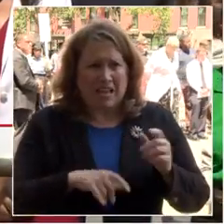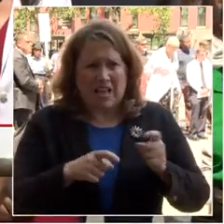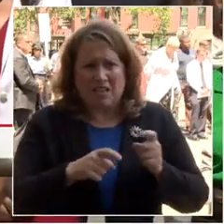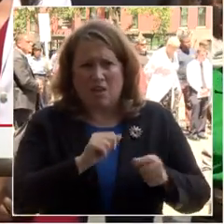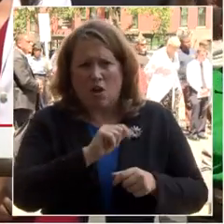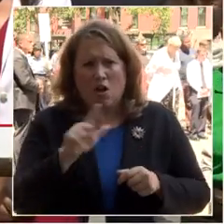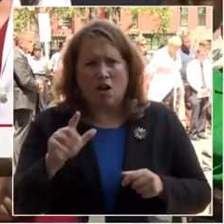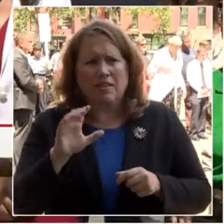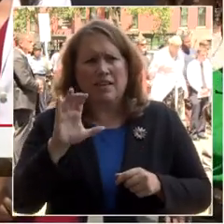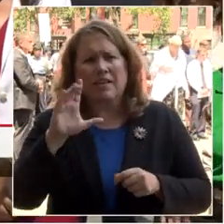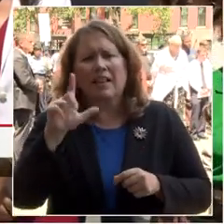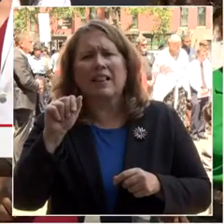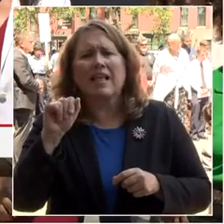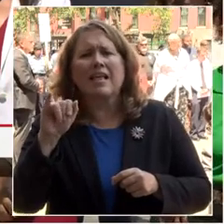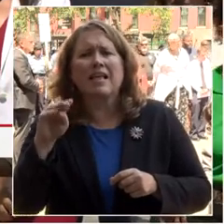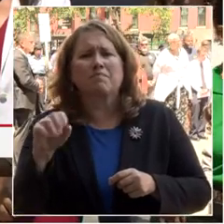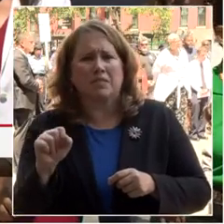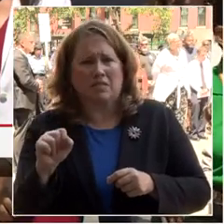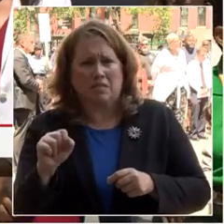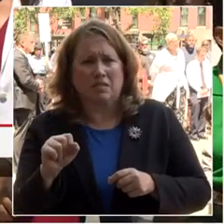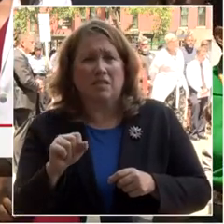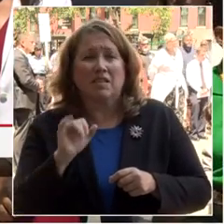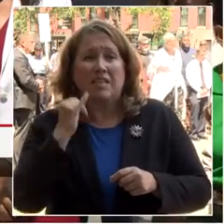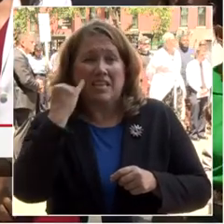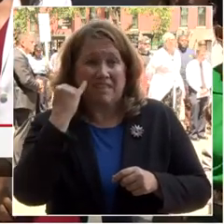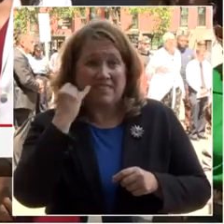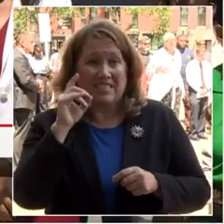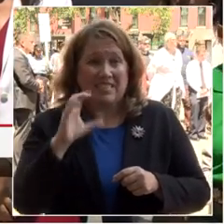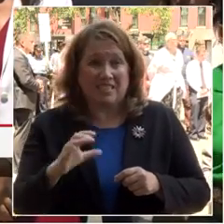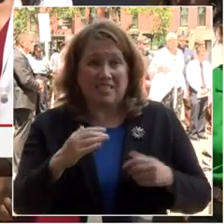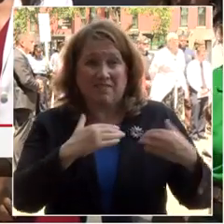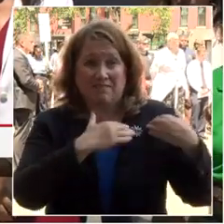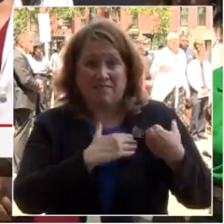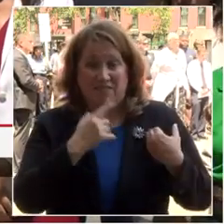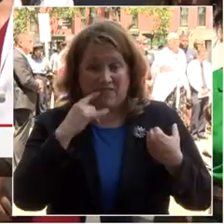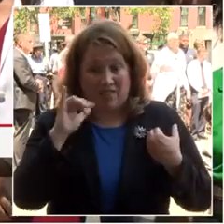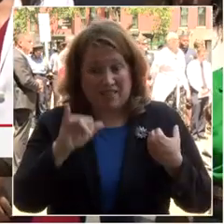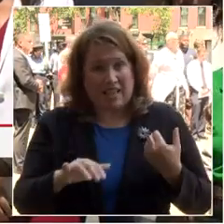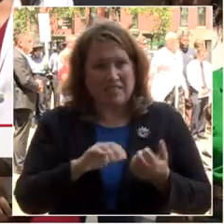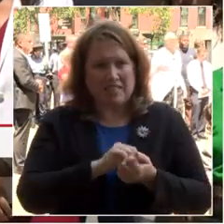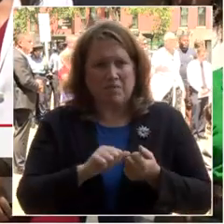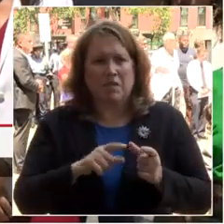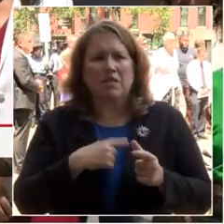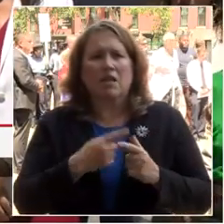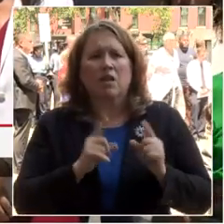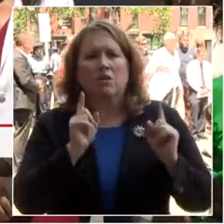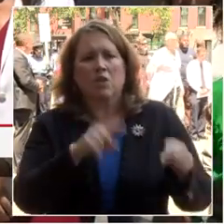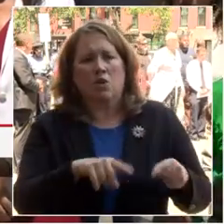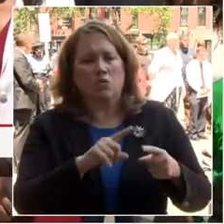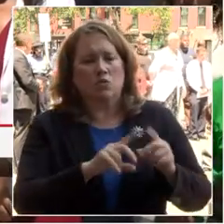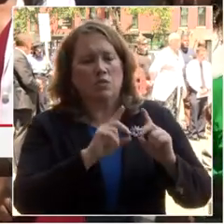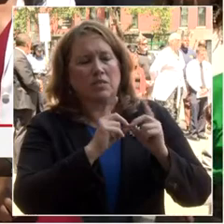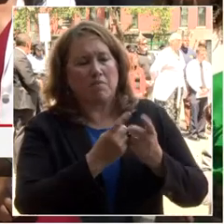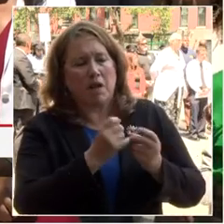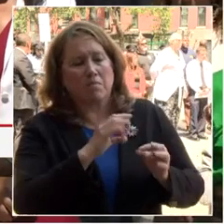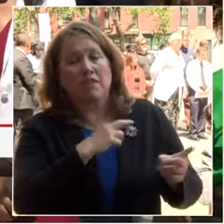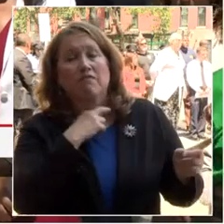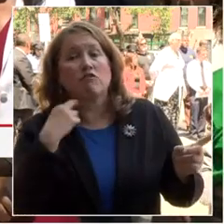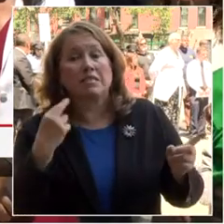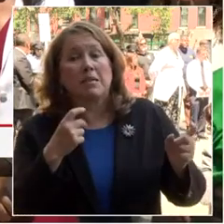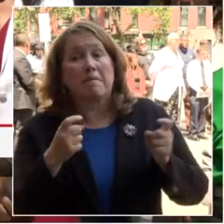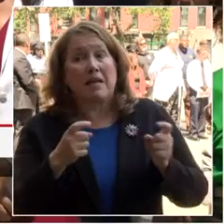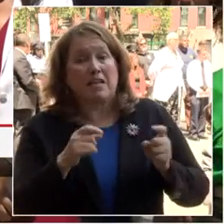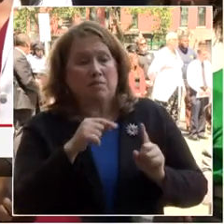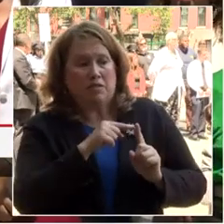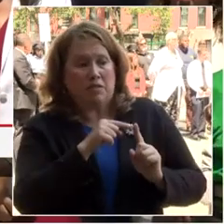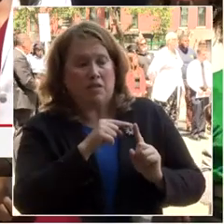claims if the district is liable for damage. So they go to the Department of Risk Management. Are you saying